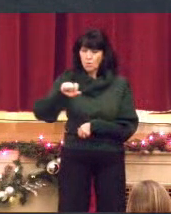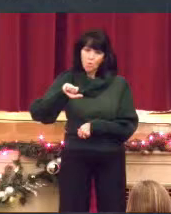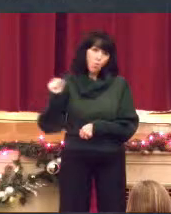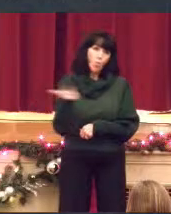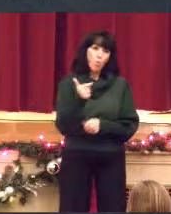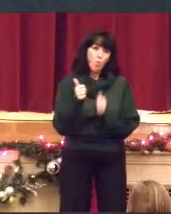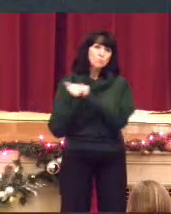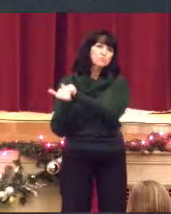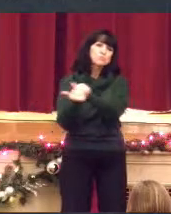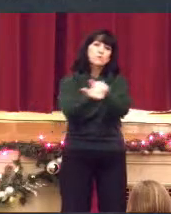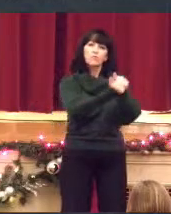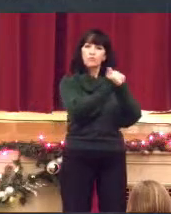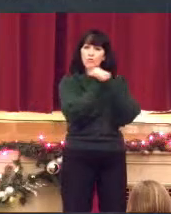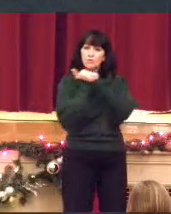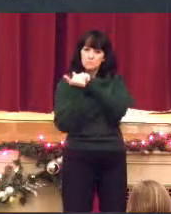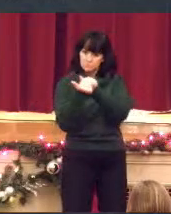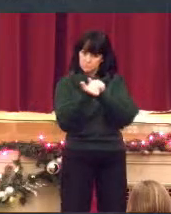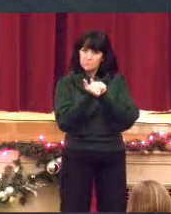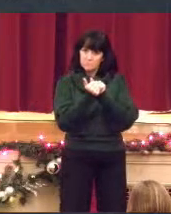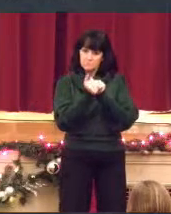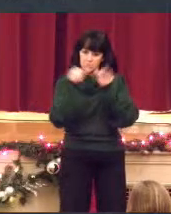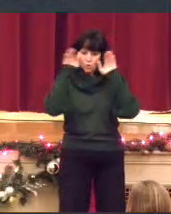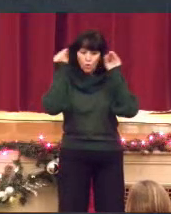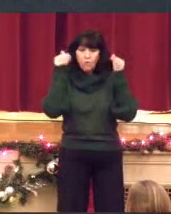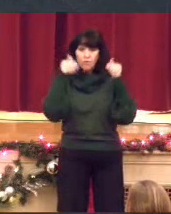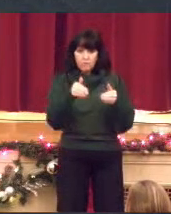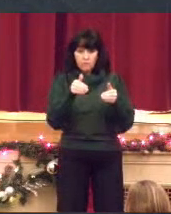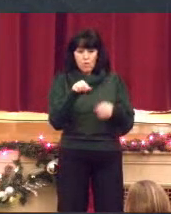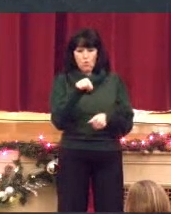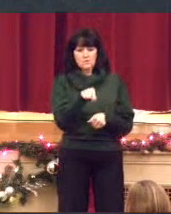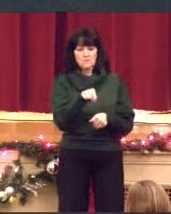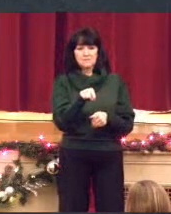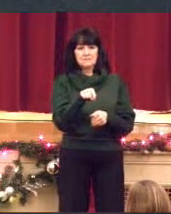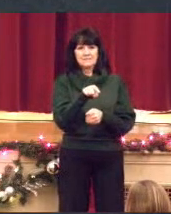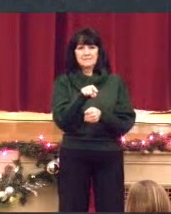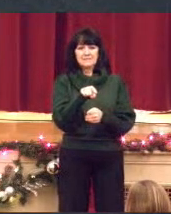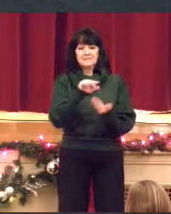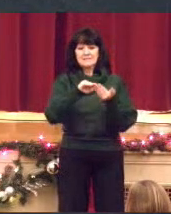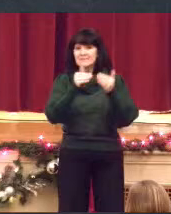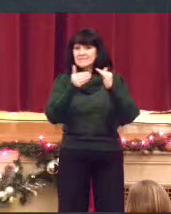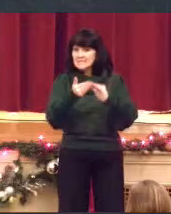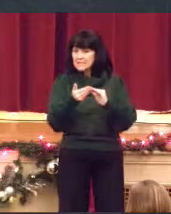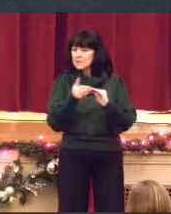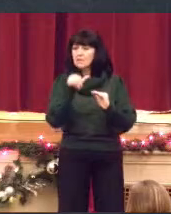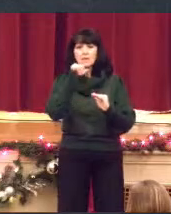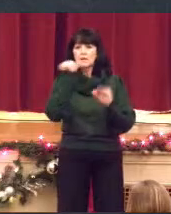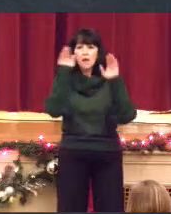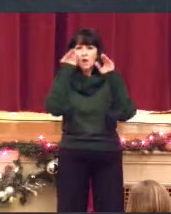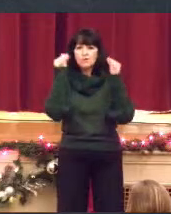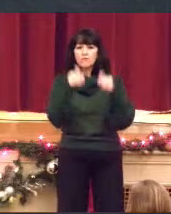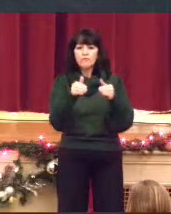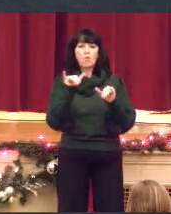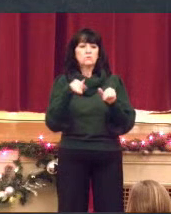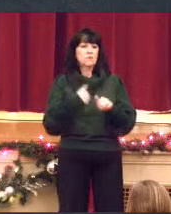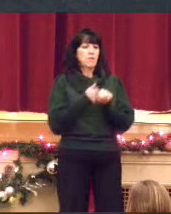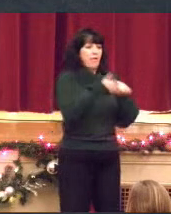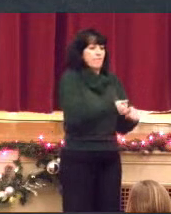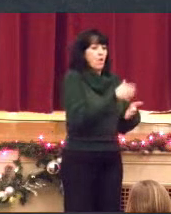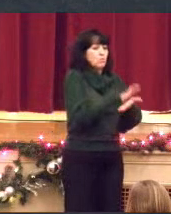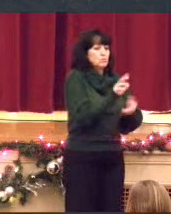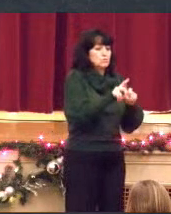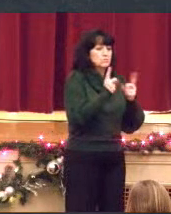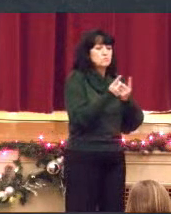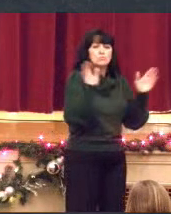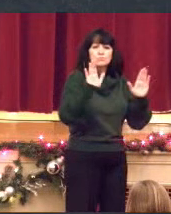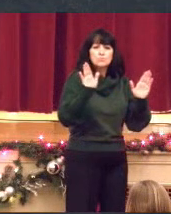together and focus on the city versus a school district or a portion of a city that's in that district, as in the two examples that I